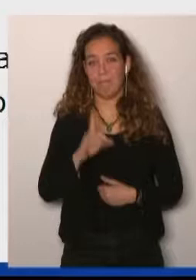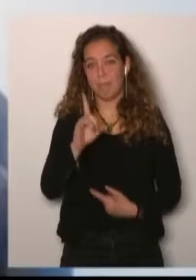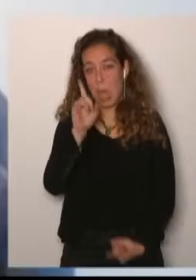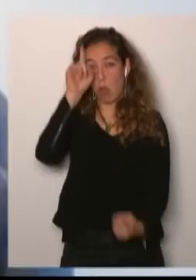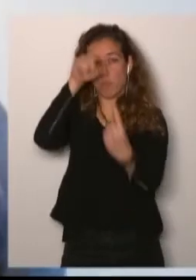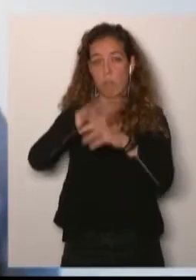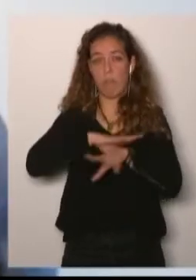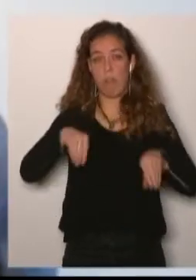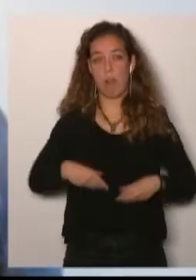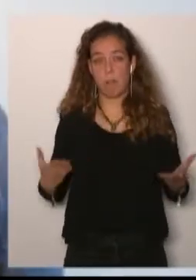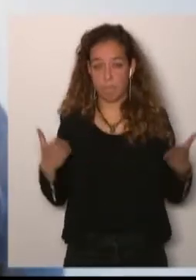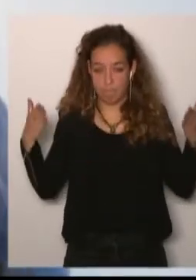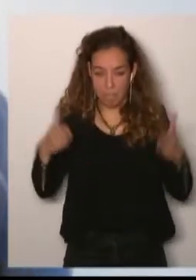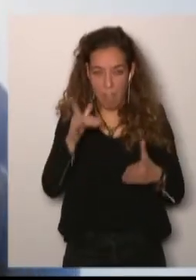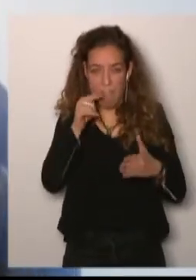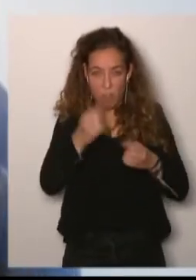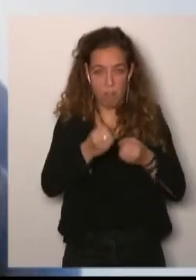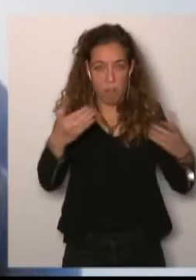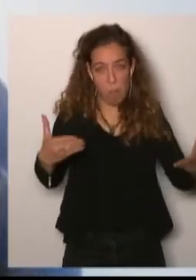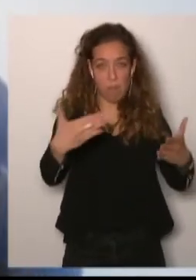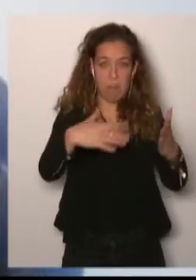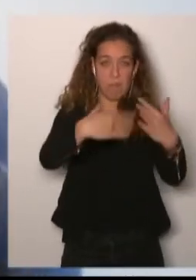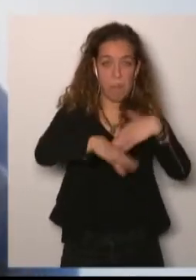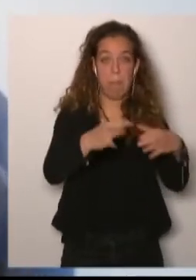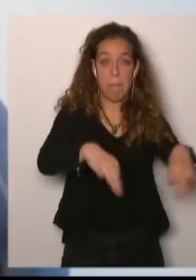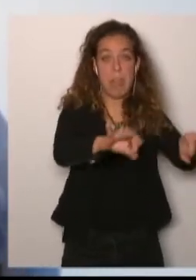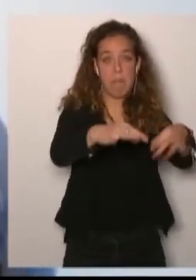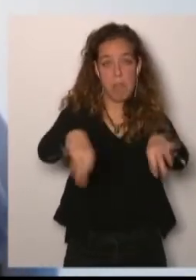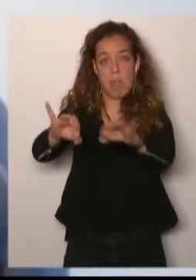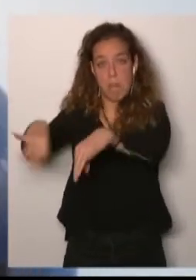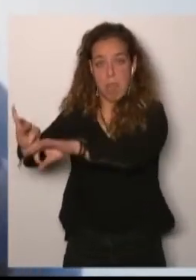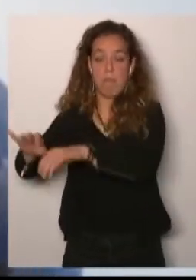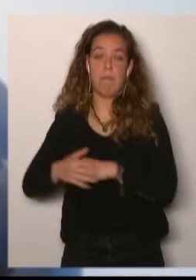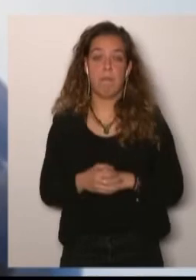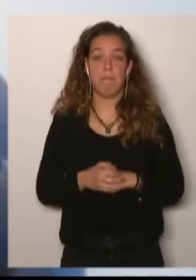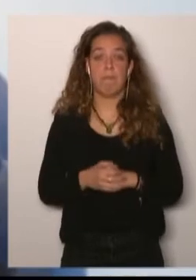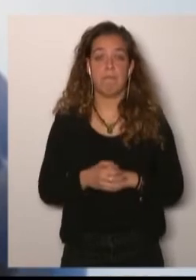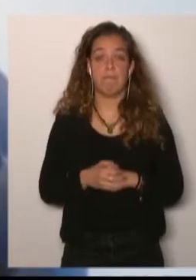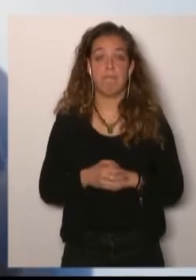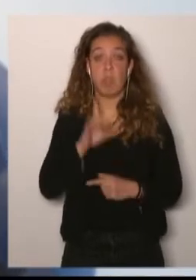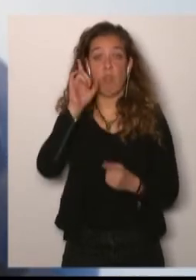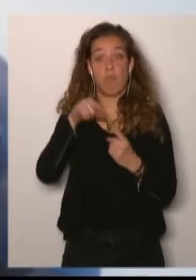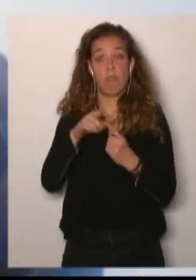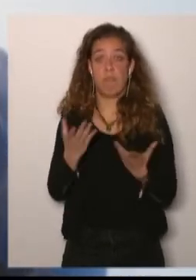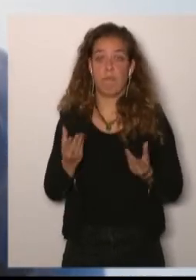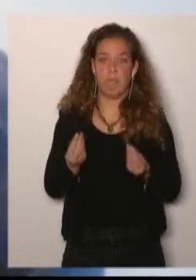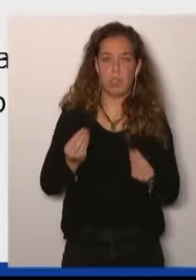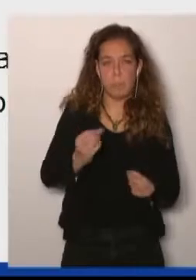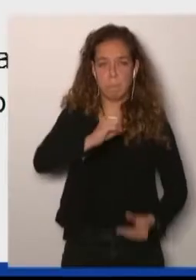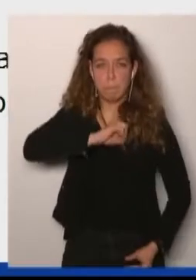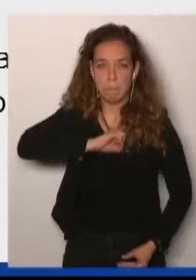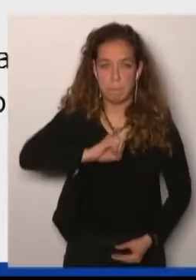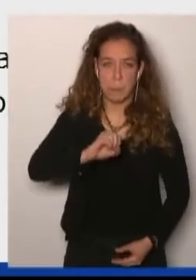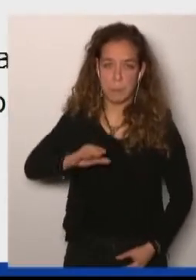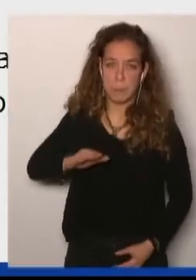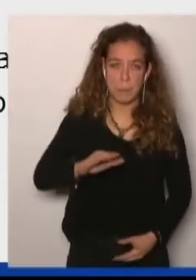across companies, really to enhance acceleration and using all the